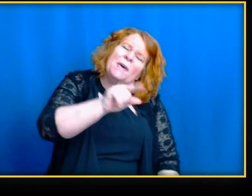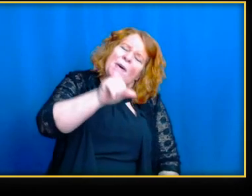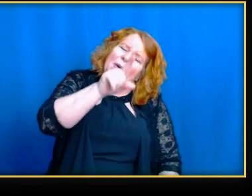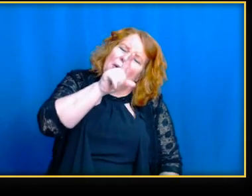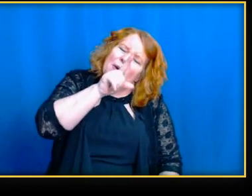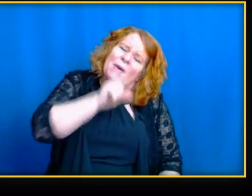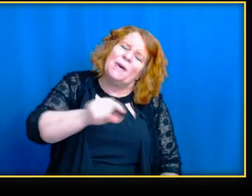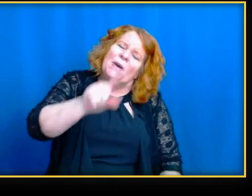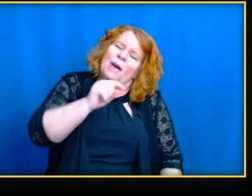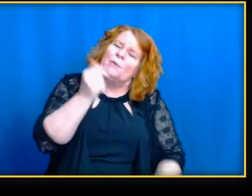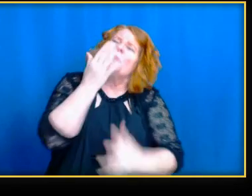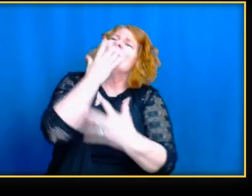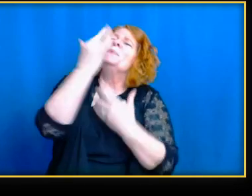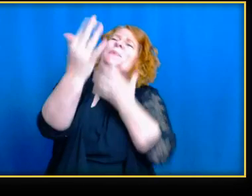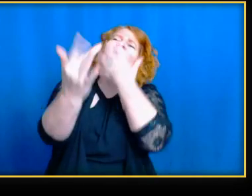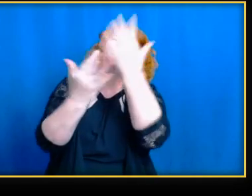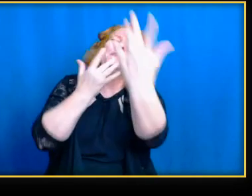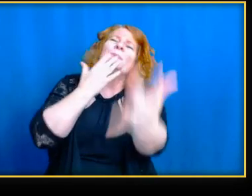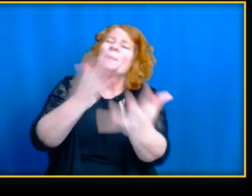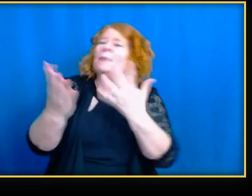Bird, why do you